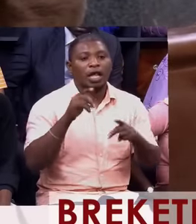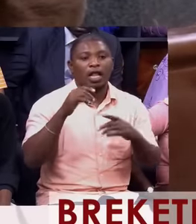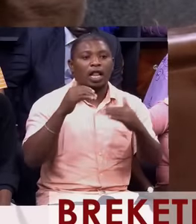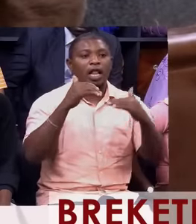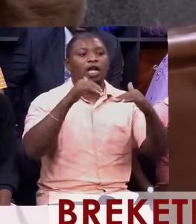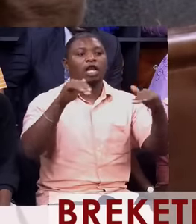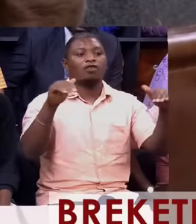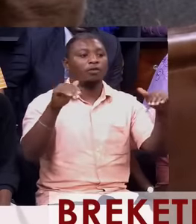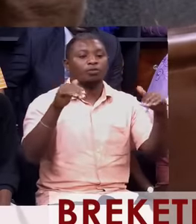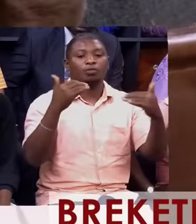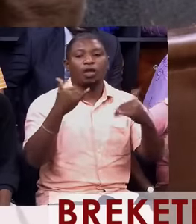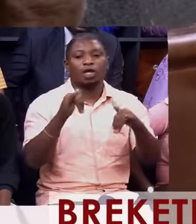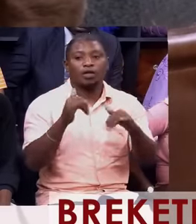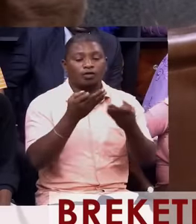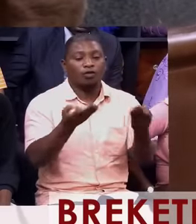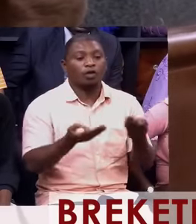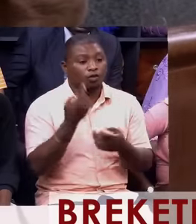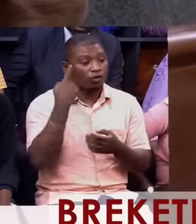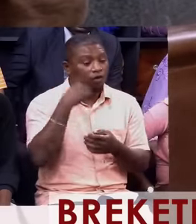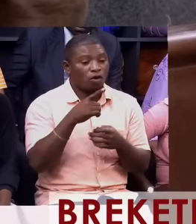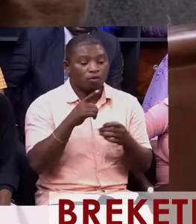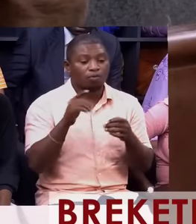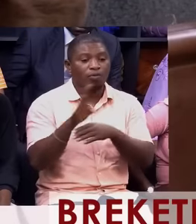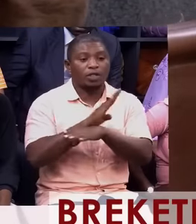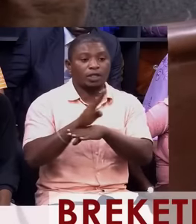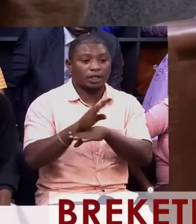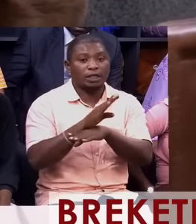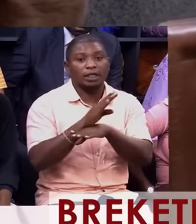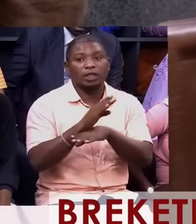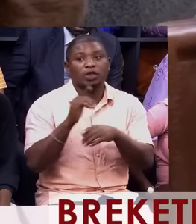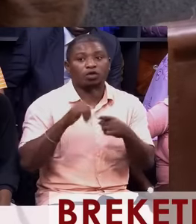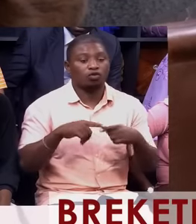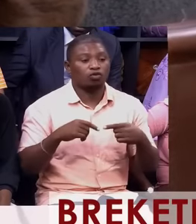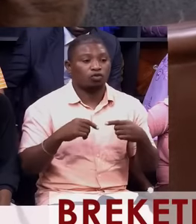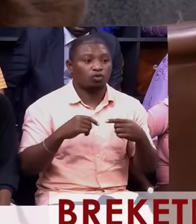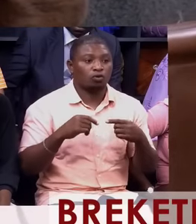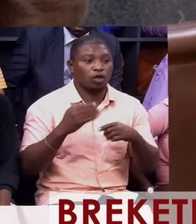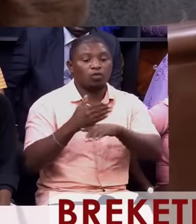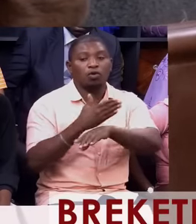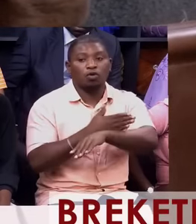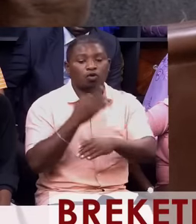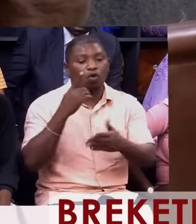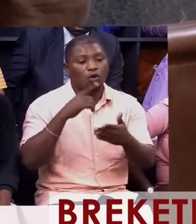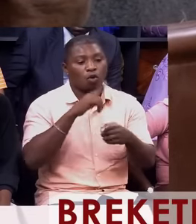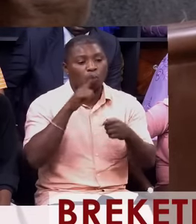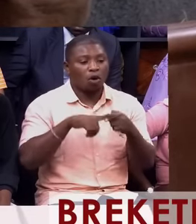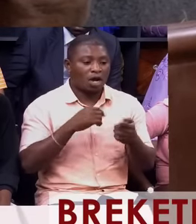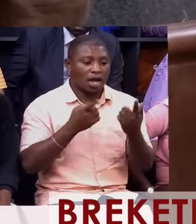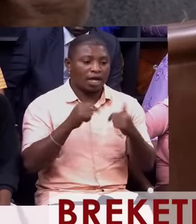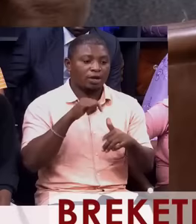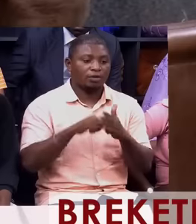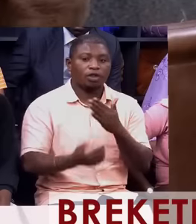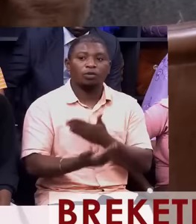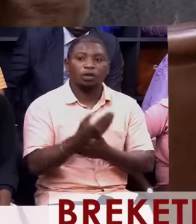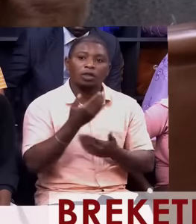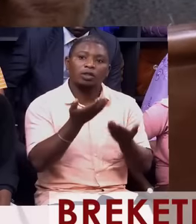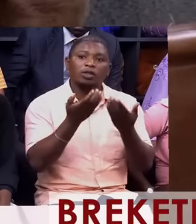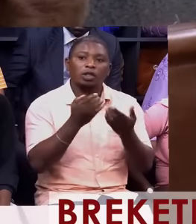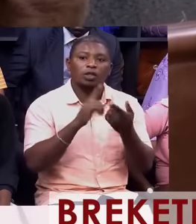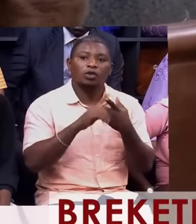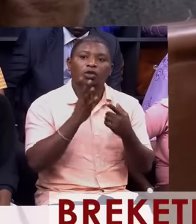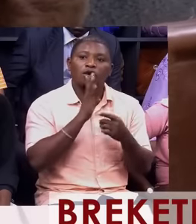for businesses and consumers to thrive so what we are saying here when I came this morning I wanted to talk